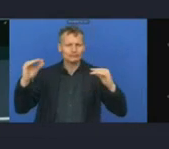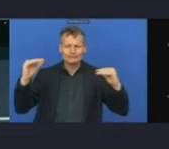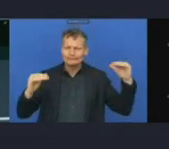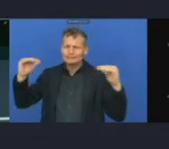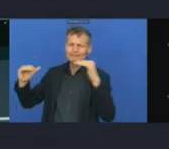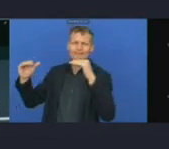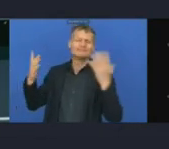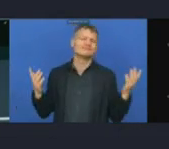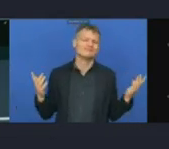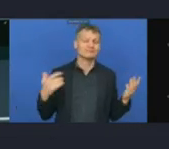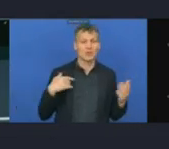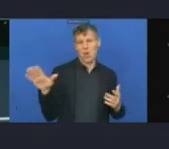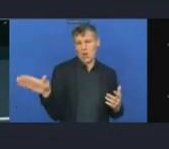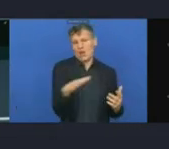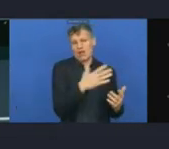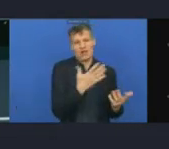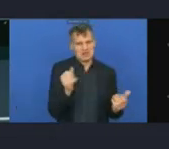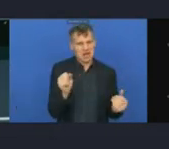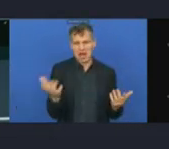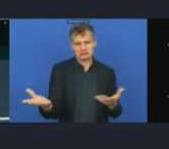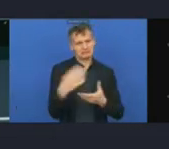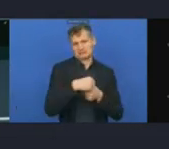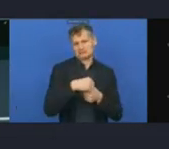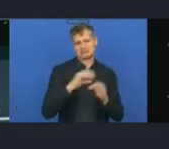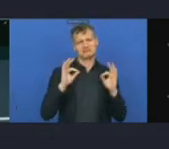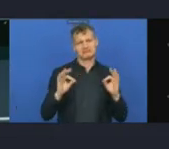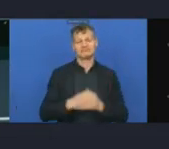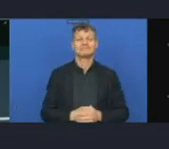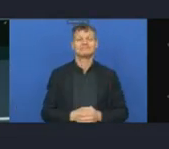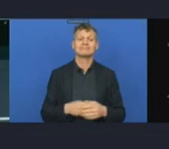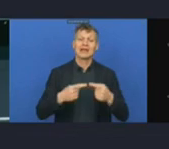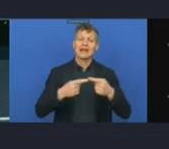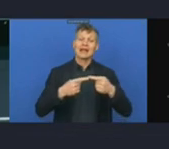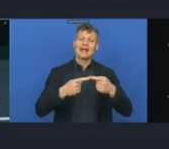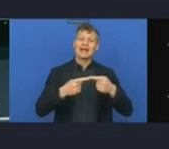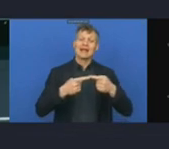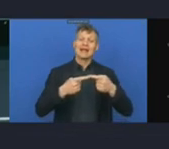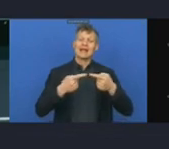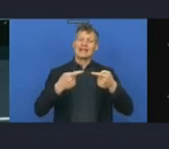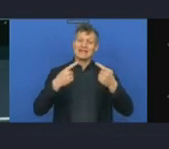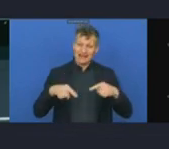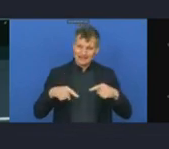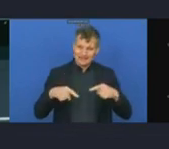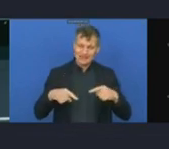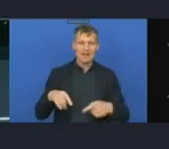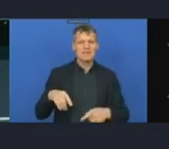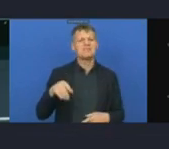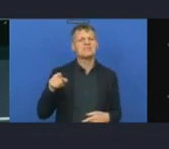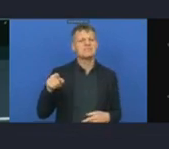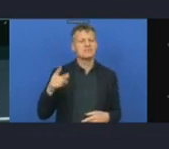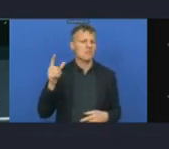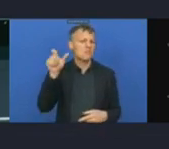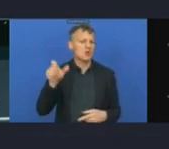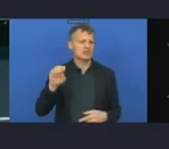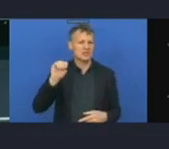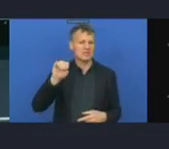participate. Now I see the next question, Ljubko Mihailovsky. For the type 1 and